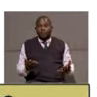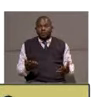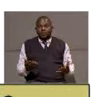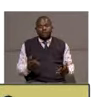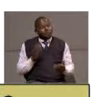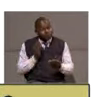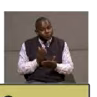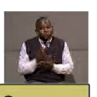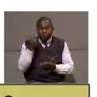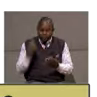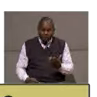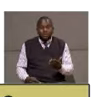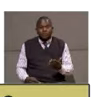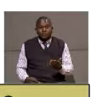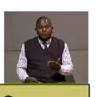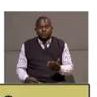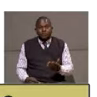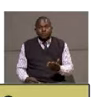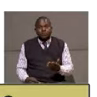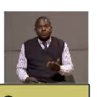The truth is,